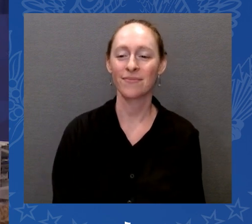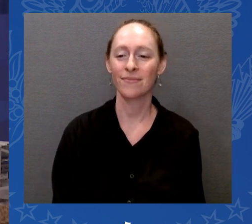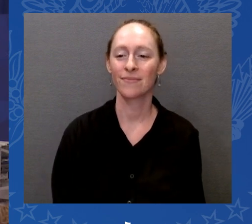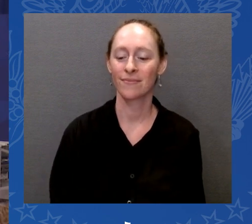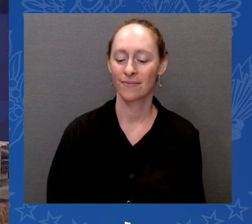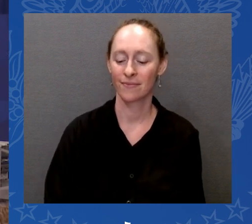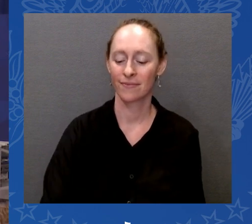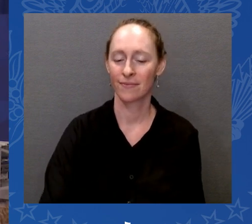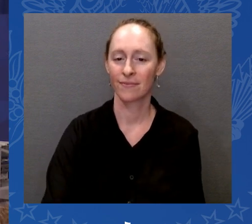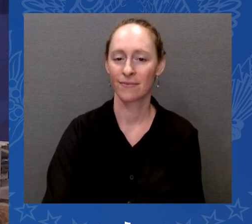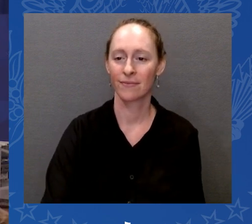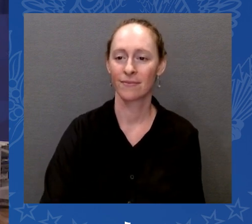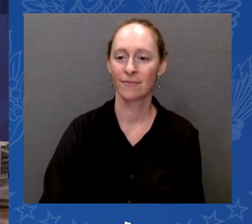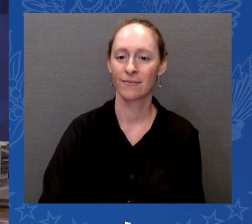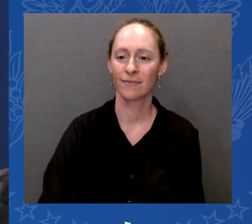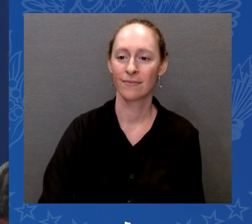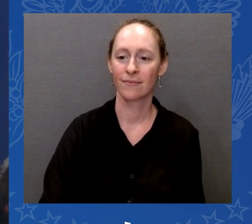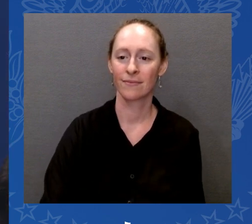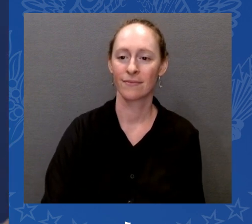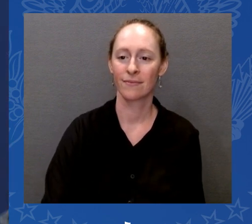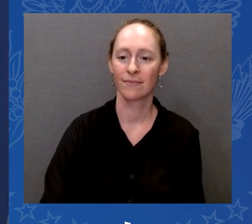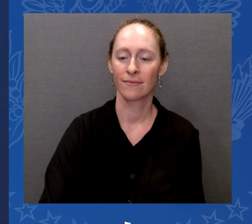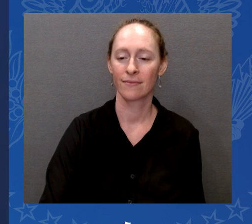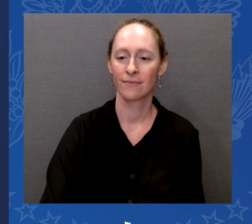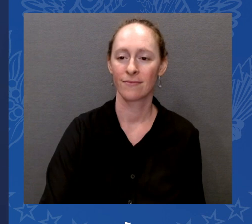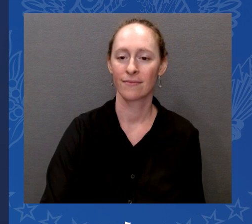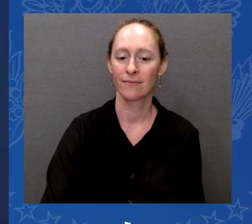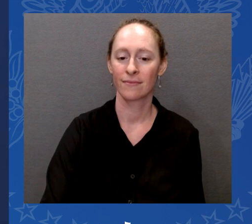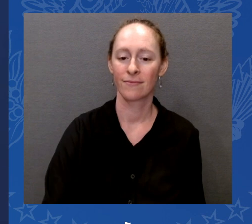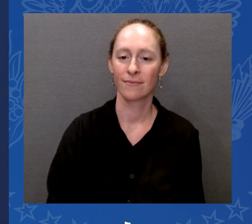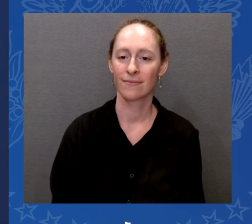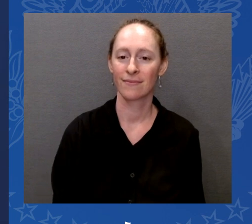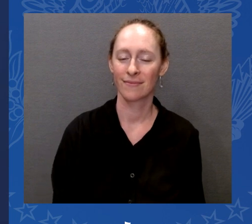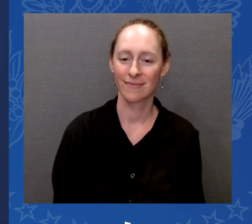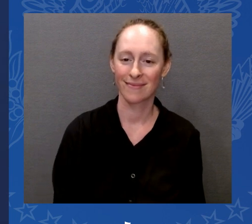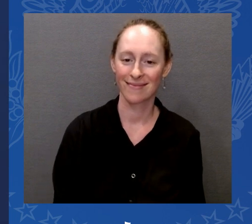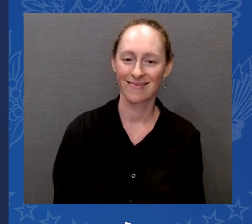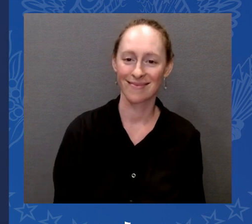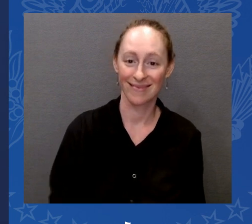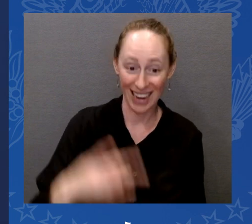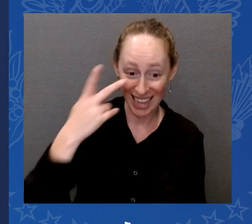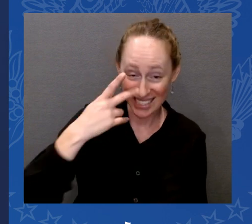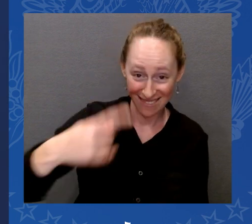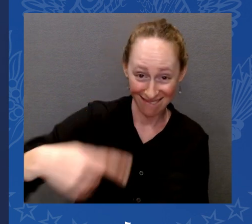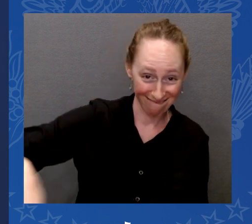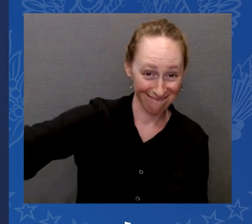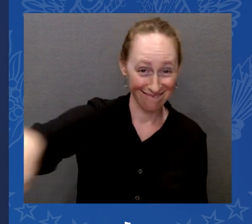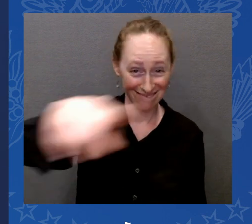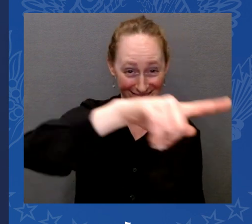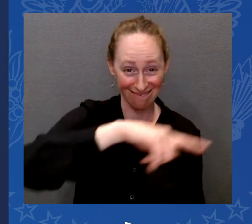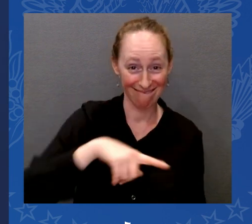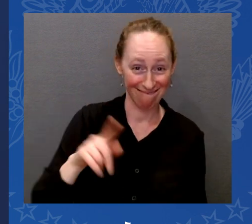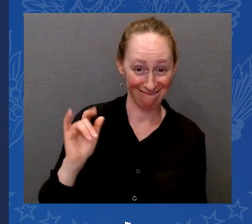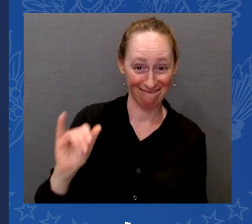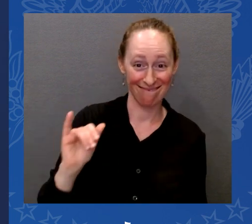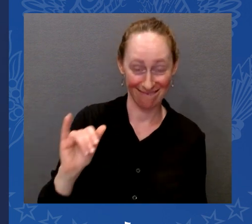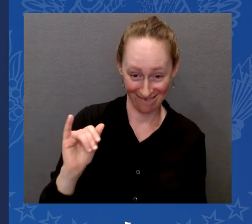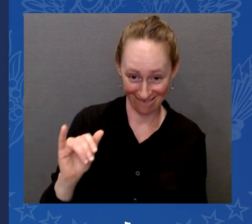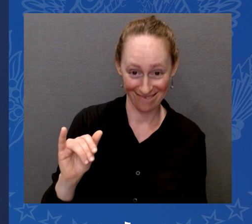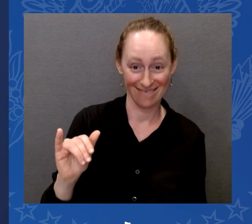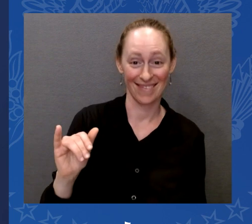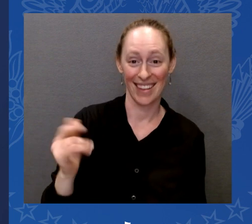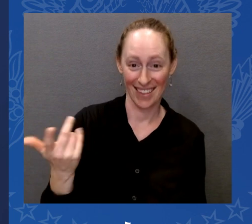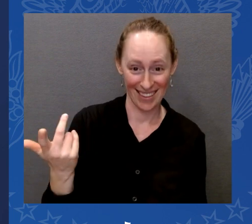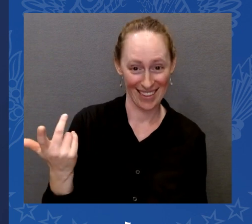As you all can tell, one thing we lack from this delegation is enthusiasm. I